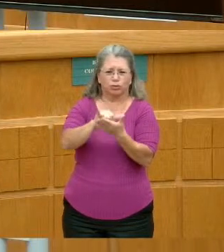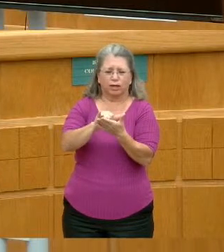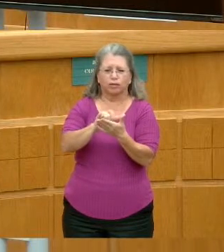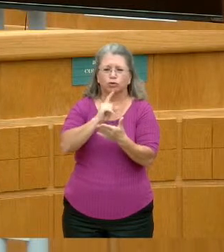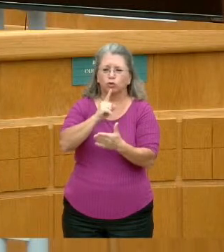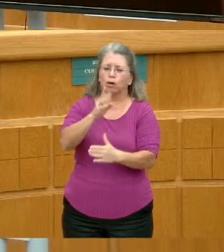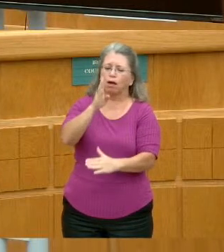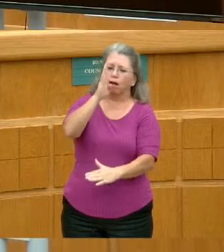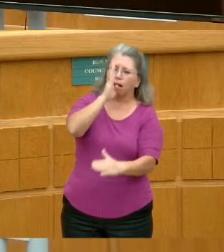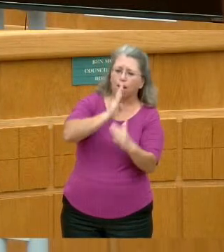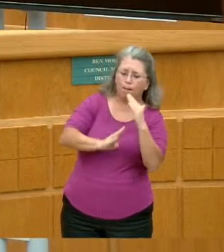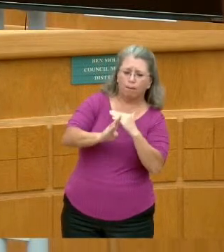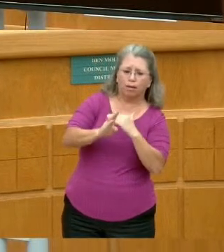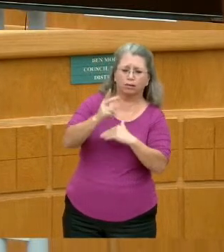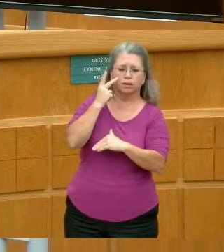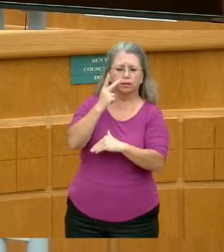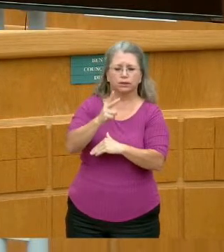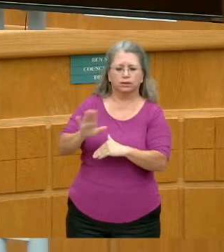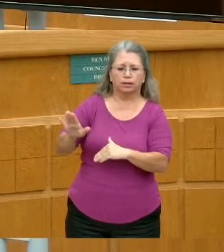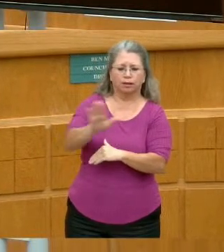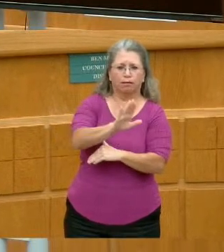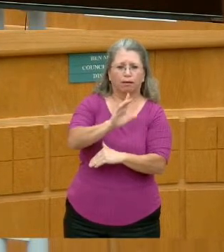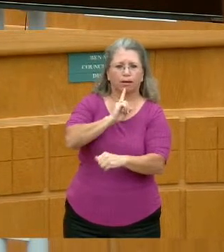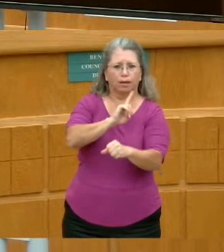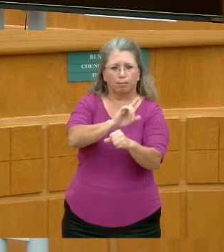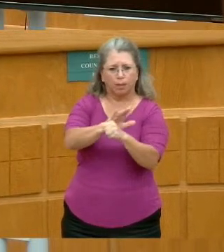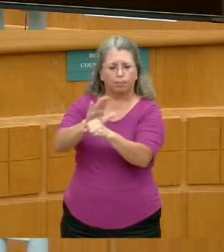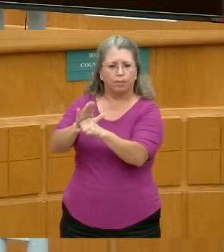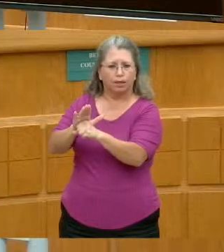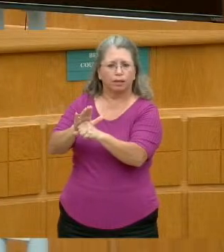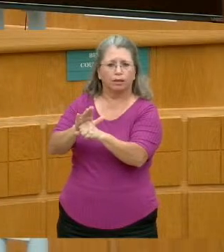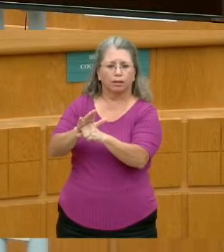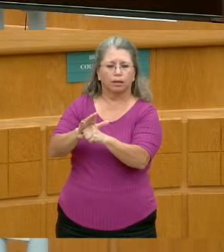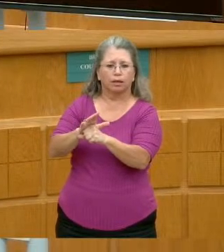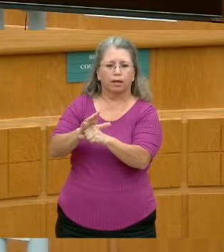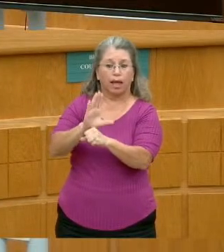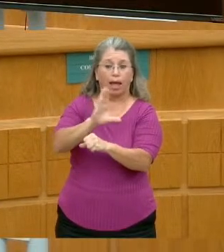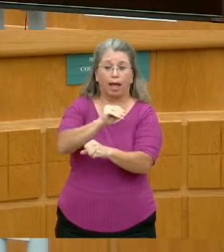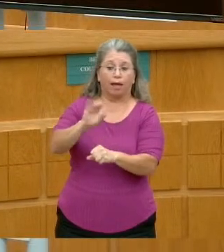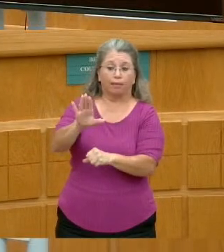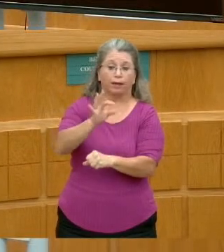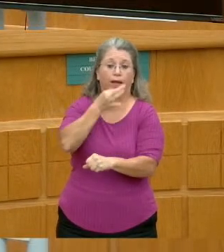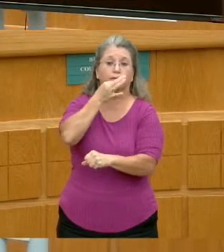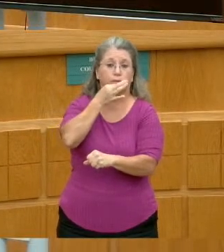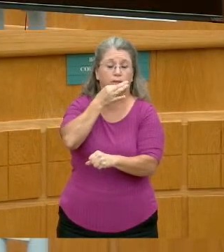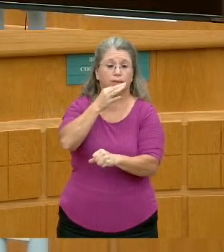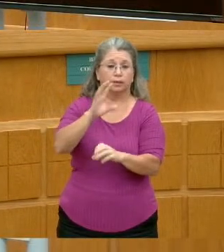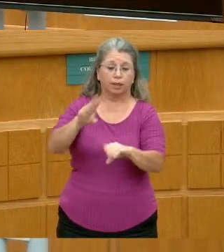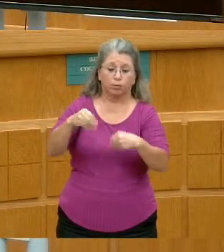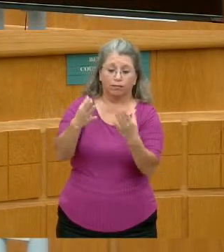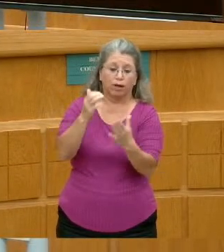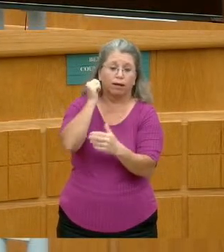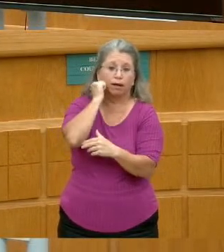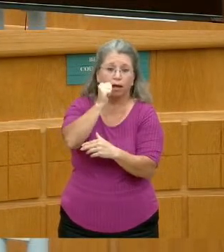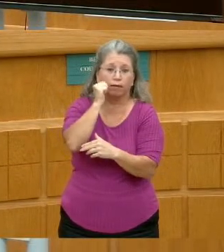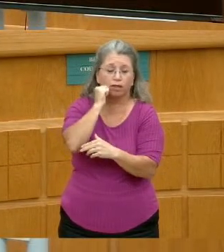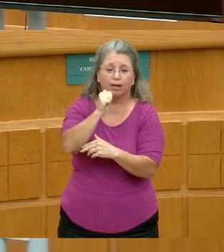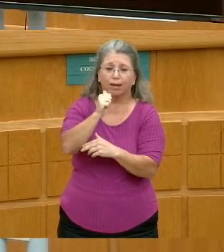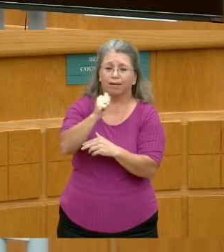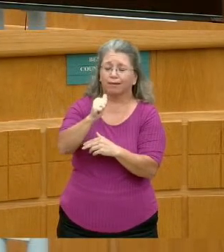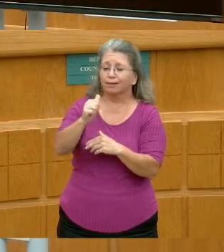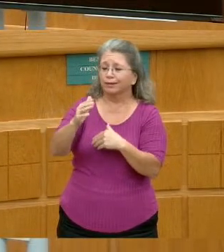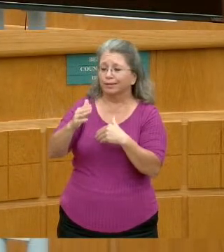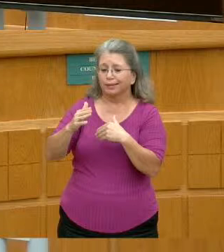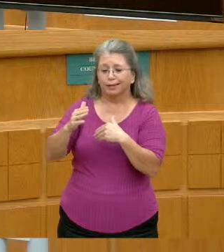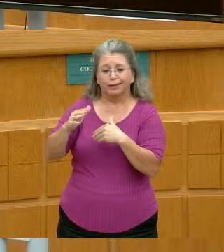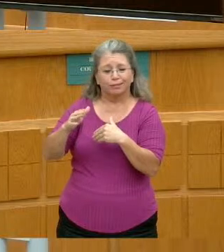the commitment and the expertise that they deliver on a daily basis, despite the numbers that Peter shared with us.